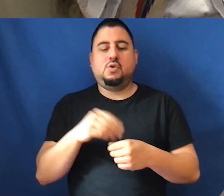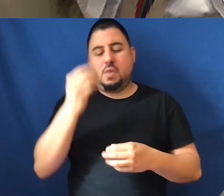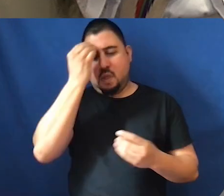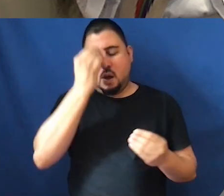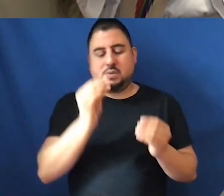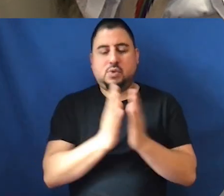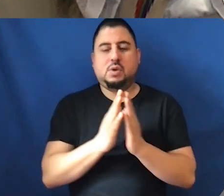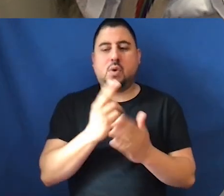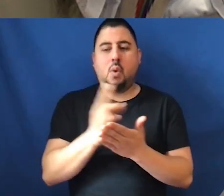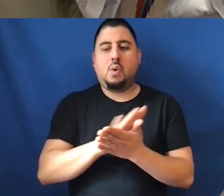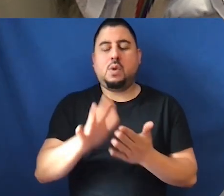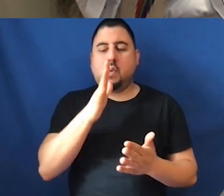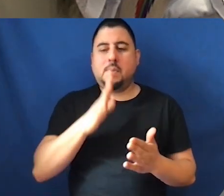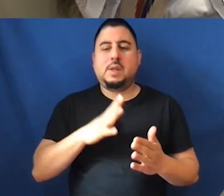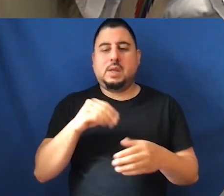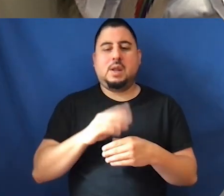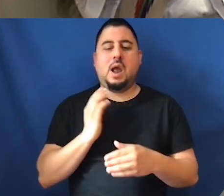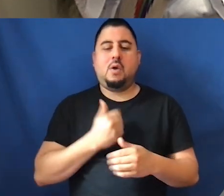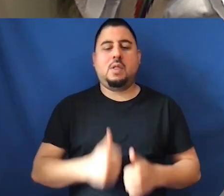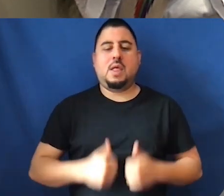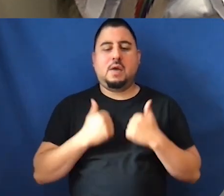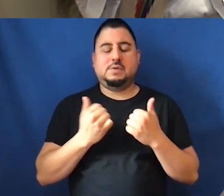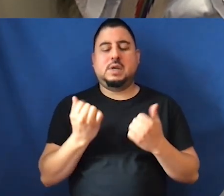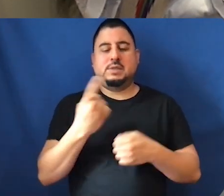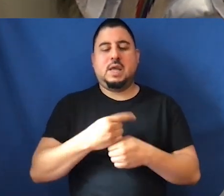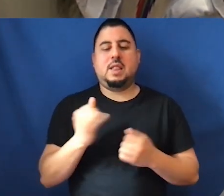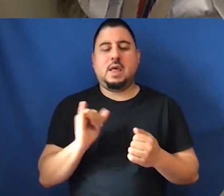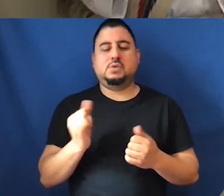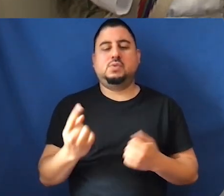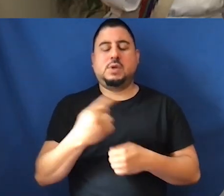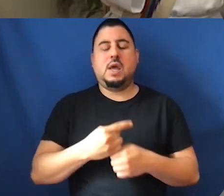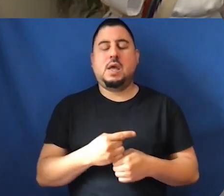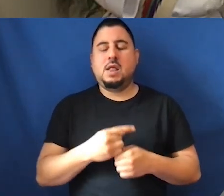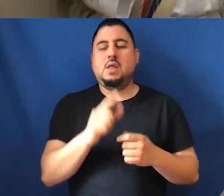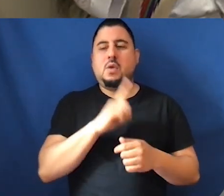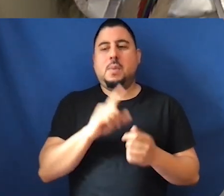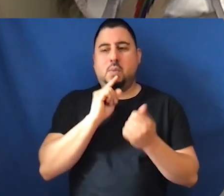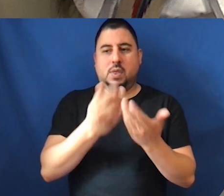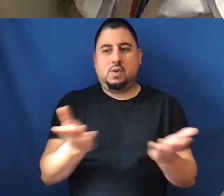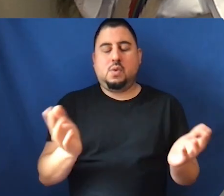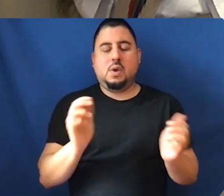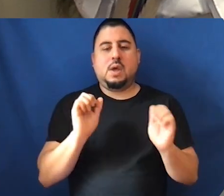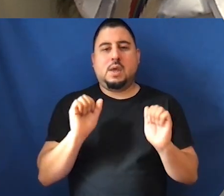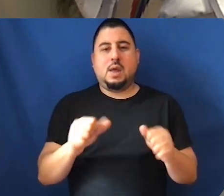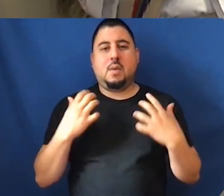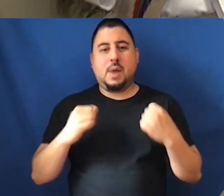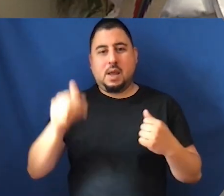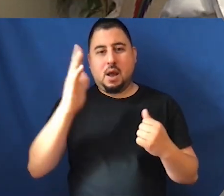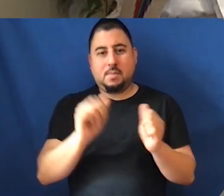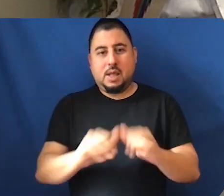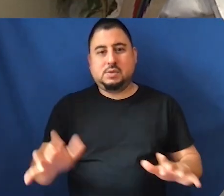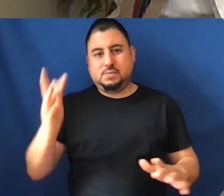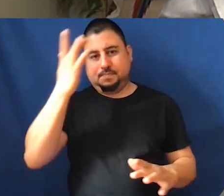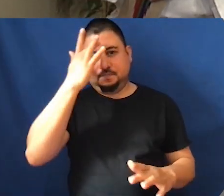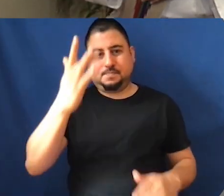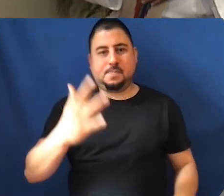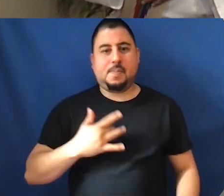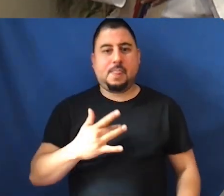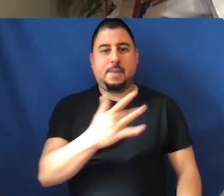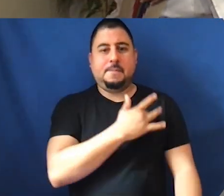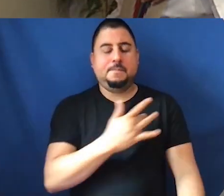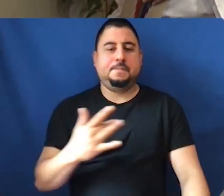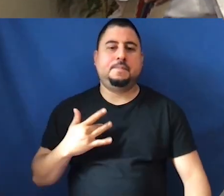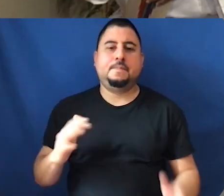women in our lives on a day like today. The Lord be with you. And with your spirit. May Almighty God bless you, the Father and the Son and the